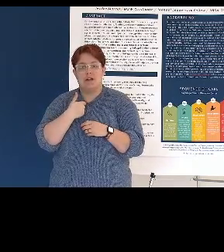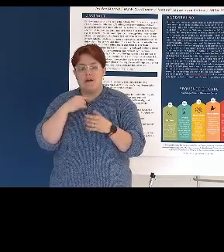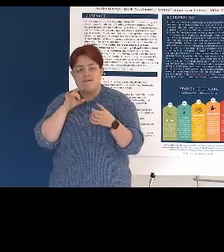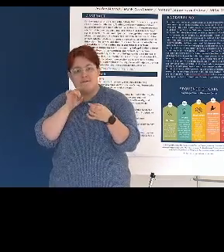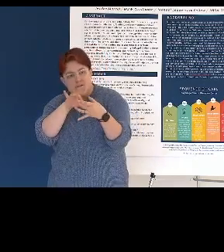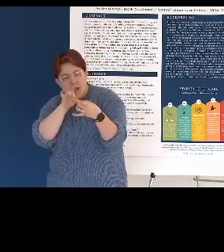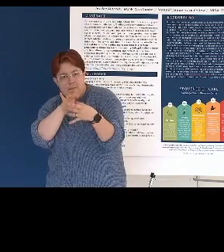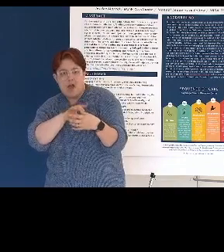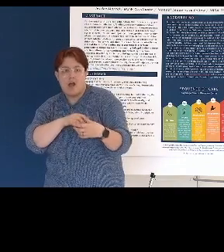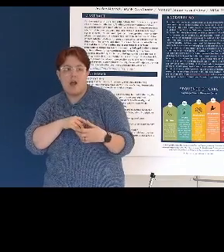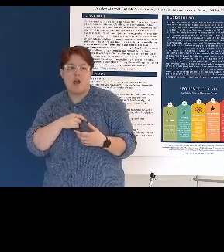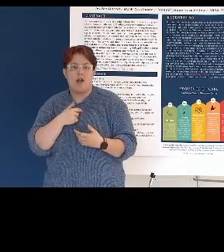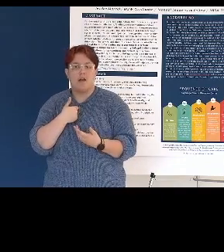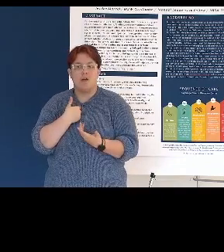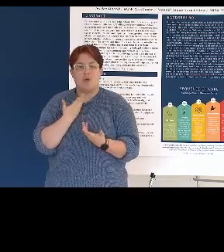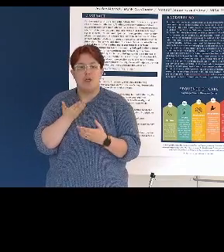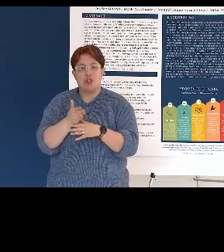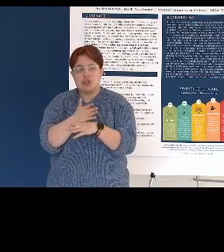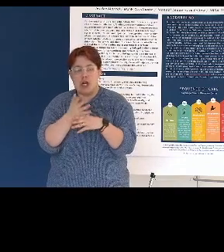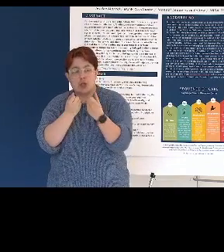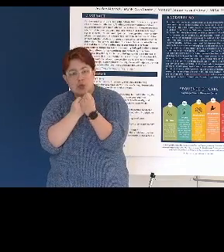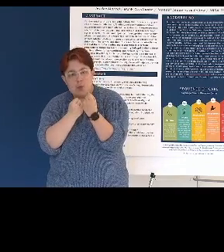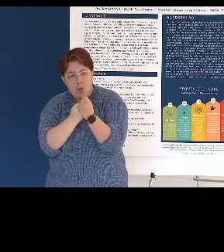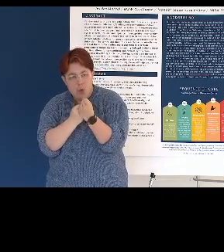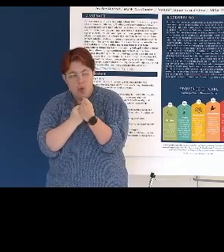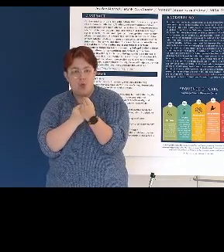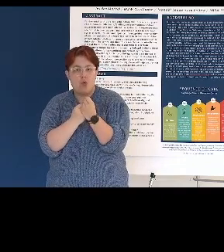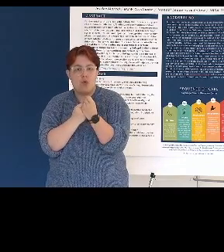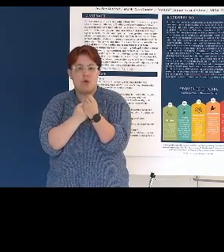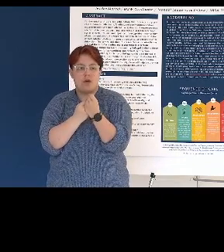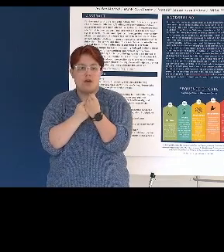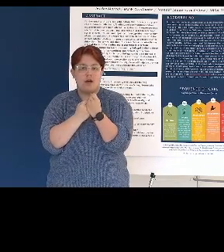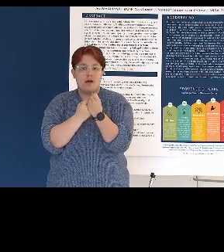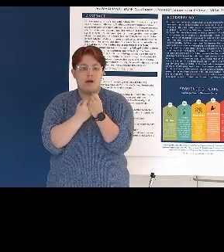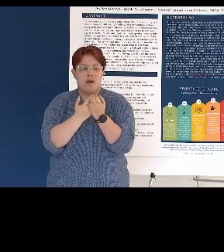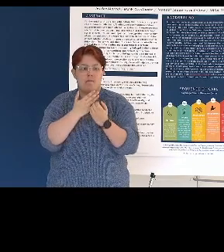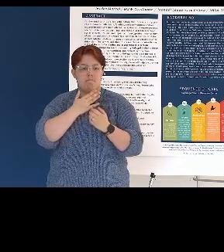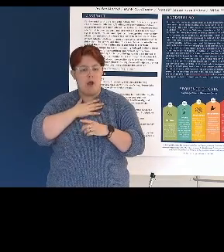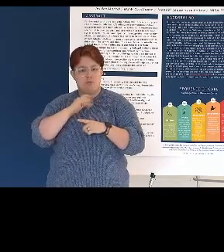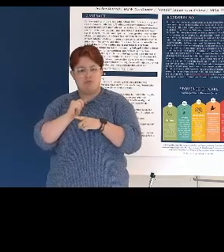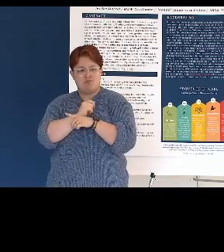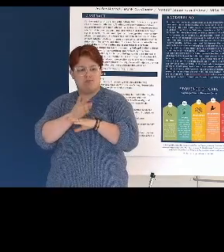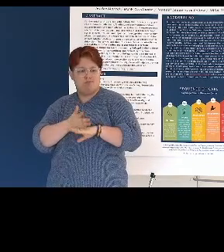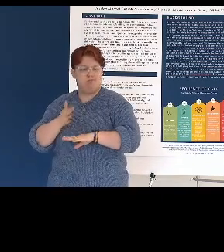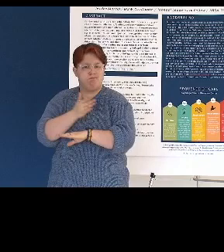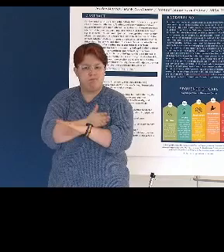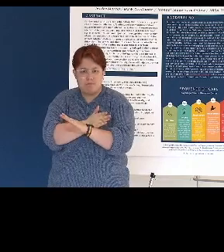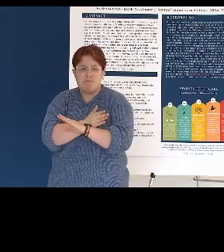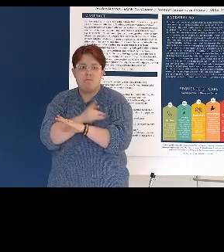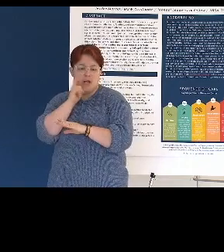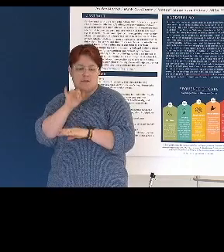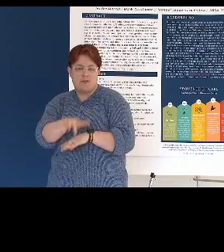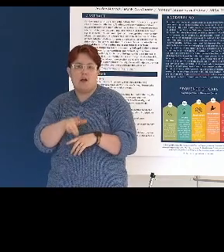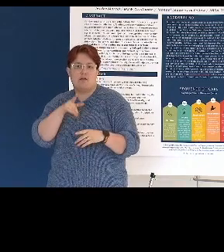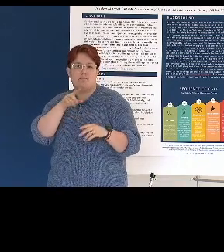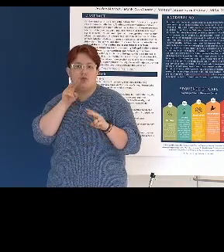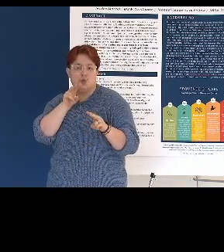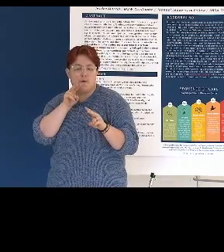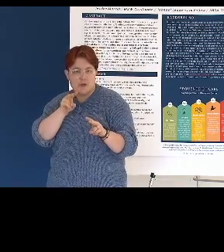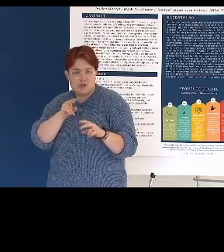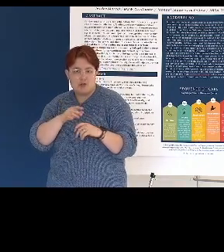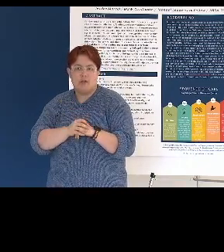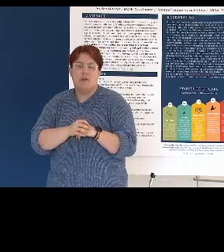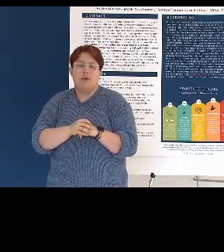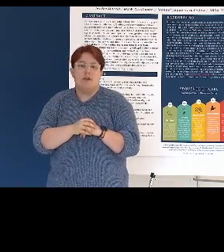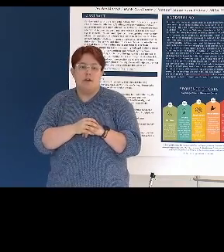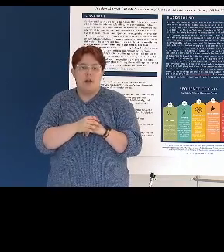each other. We shared support. I deepened my practice because of supervision. And when I saw the other